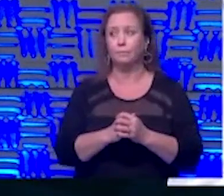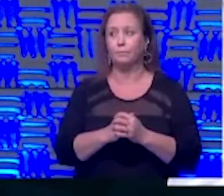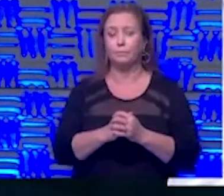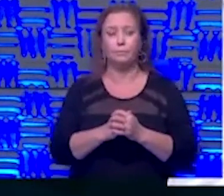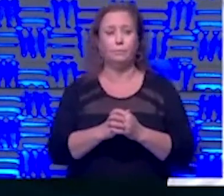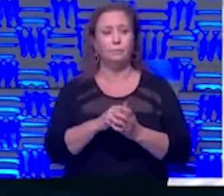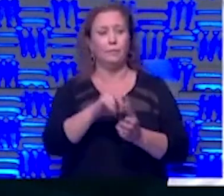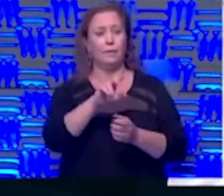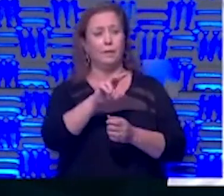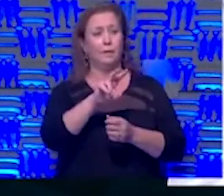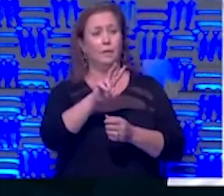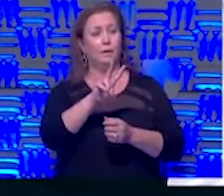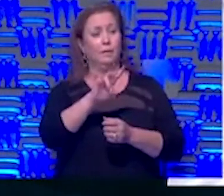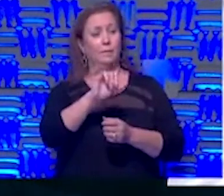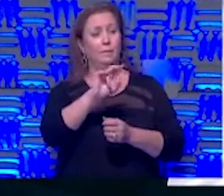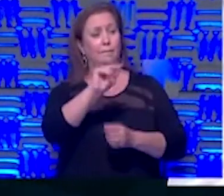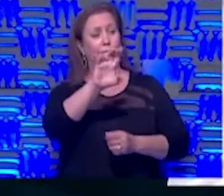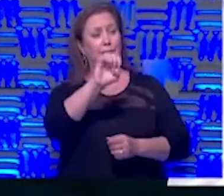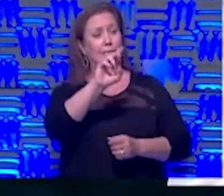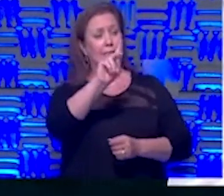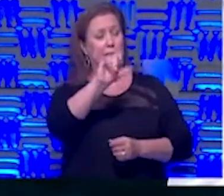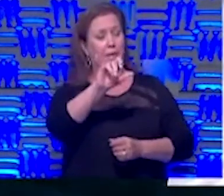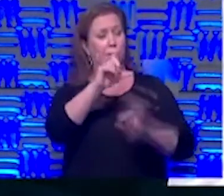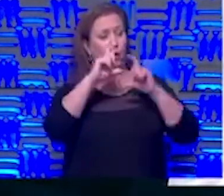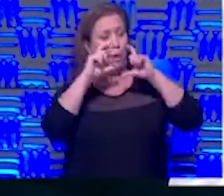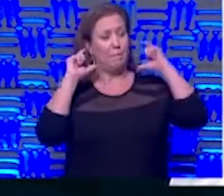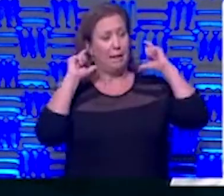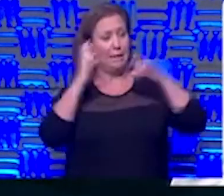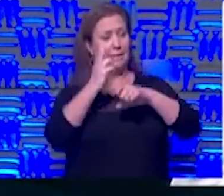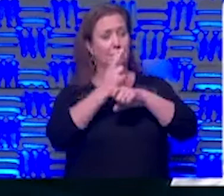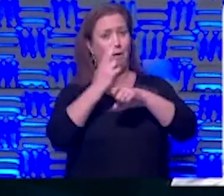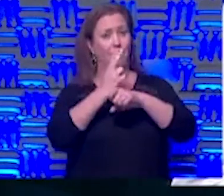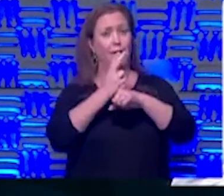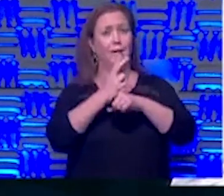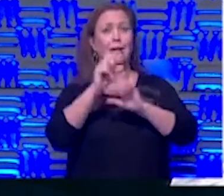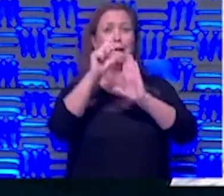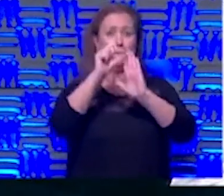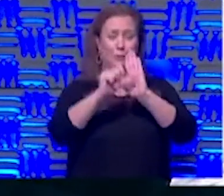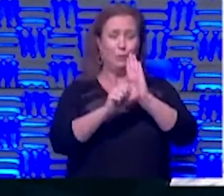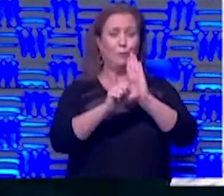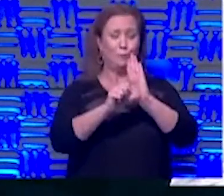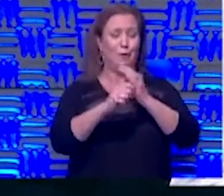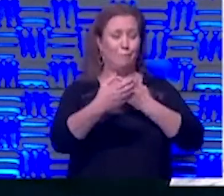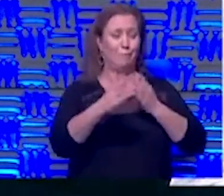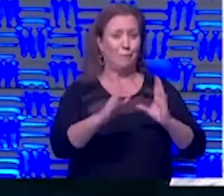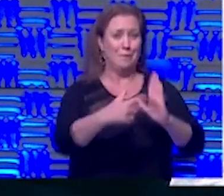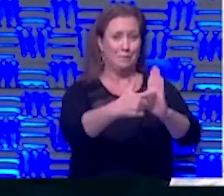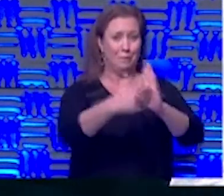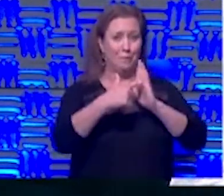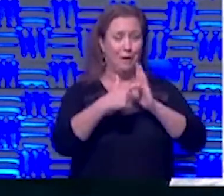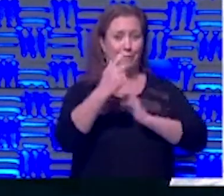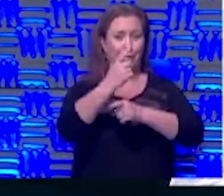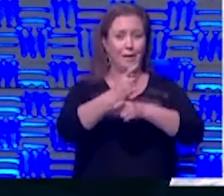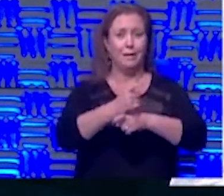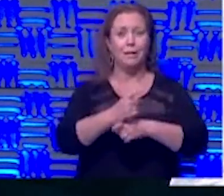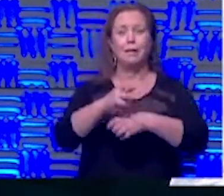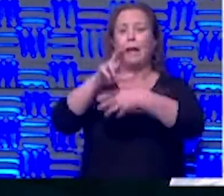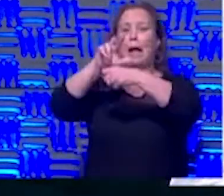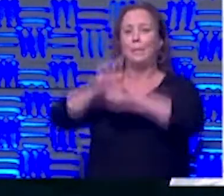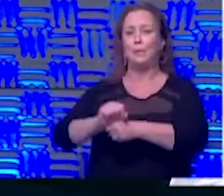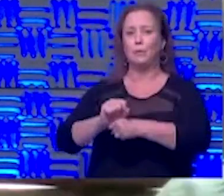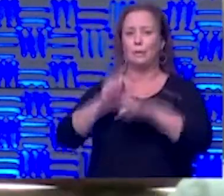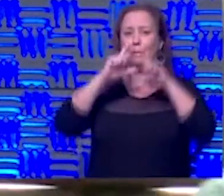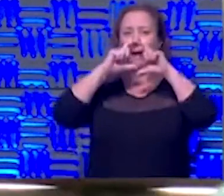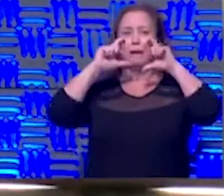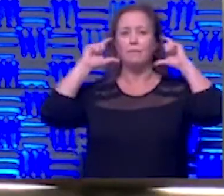Vensky, I'm betting you wear a mask a lot. There's a reason you have to wear one in the operating room. Yeah, I'm used to it. My face